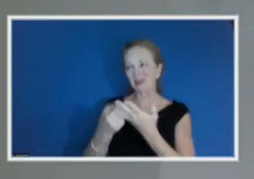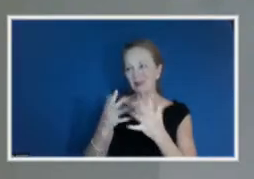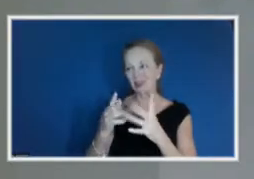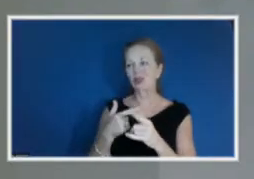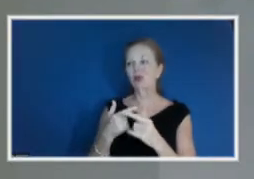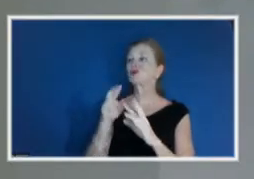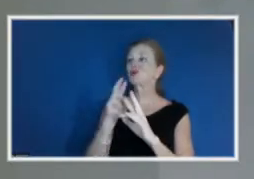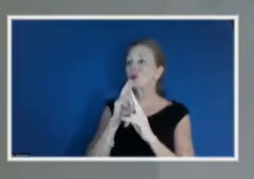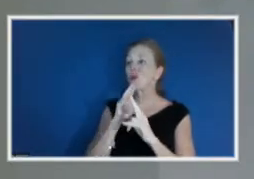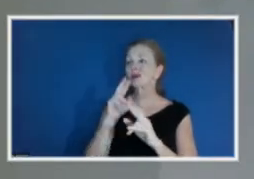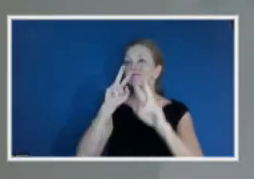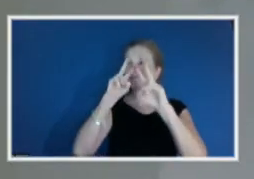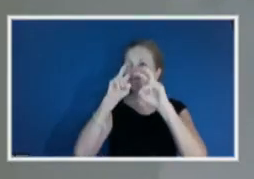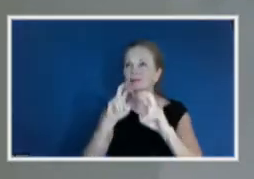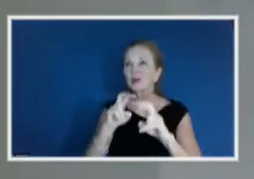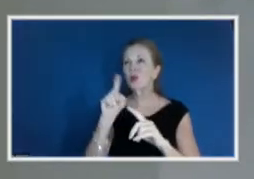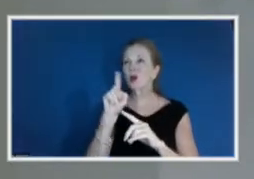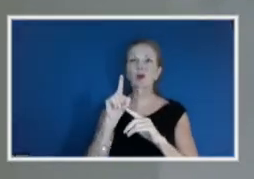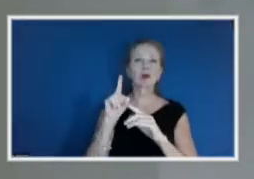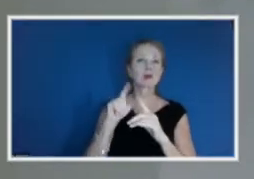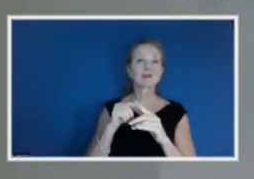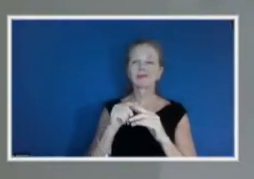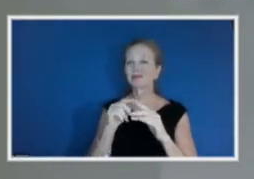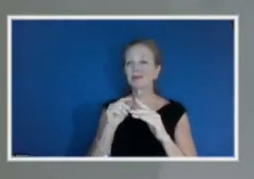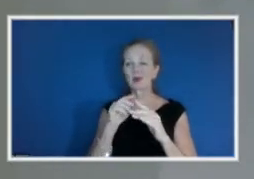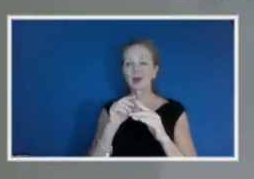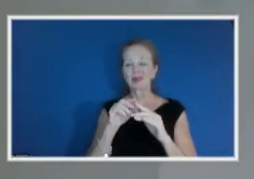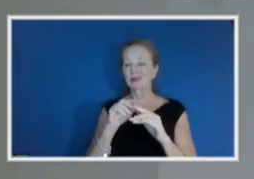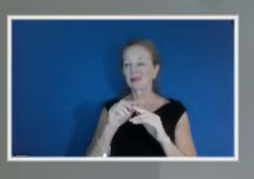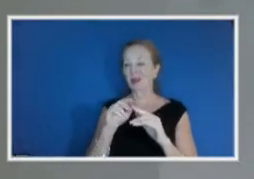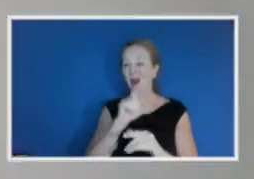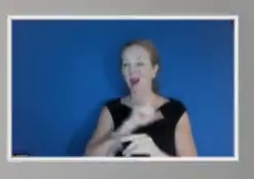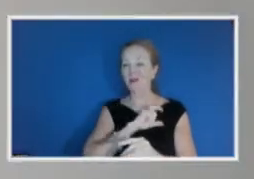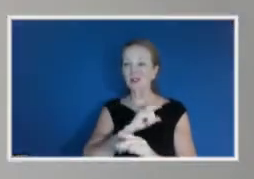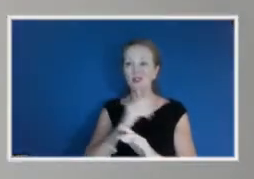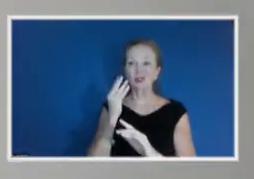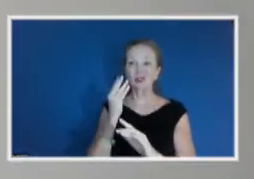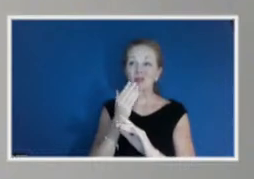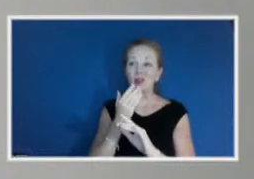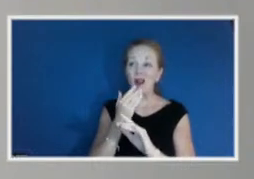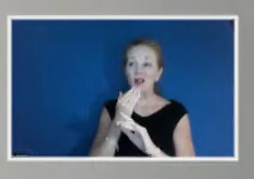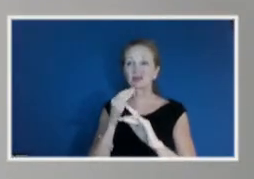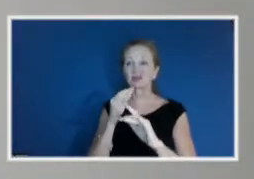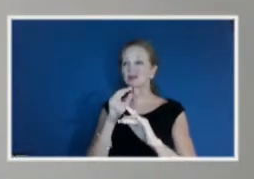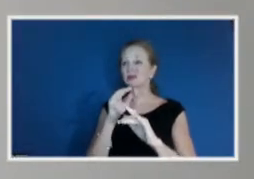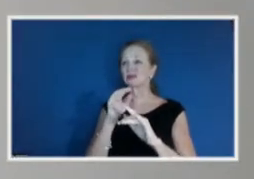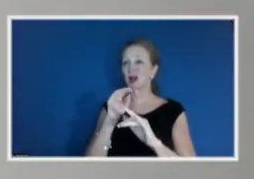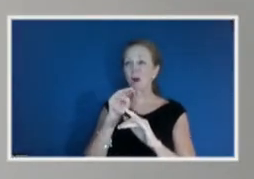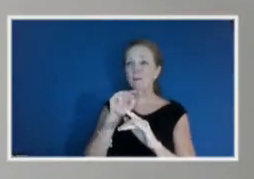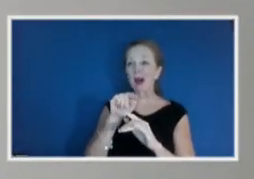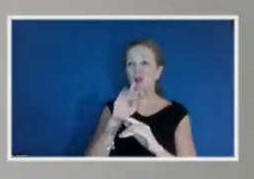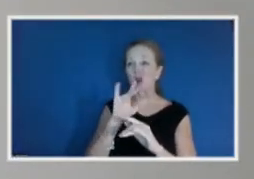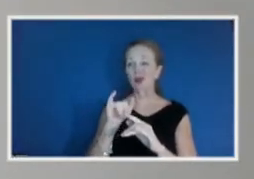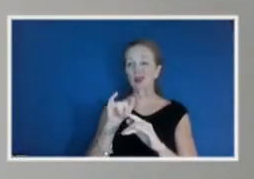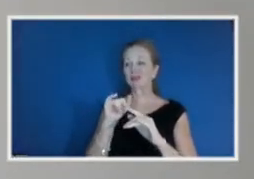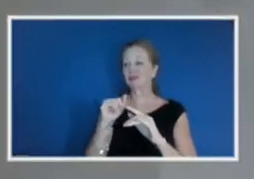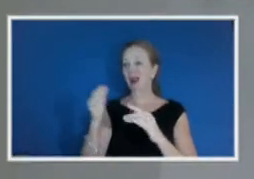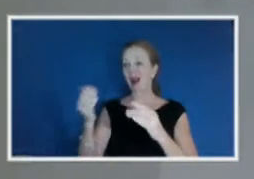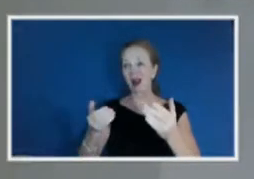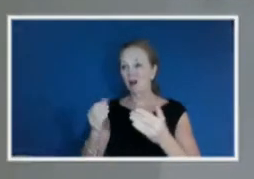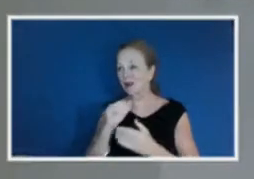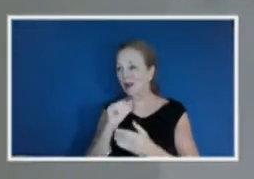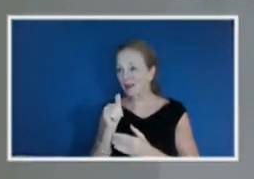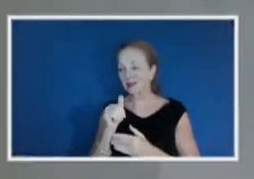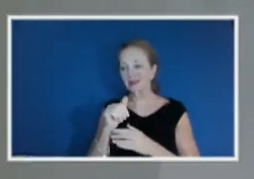a look at where we're losing minority officers. Yes. Do you remember that? Yes, I remember that conversation. So are we doing